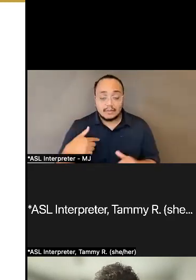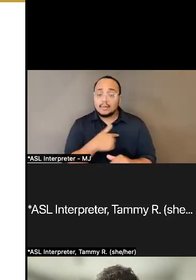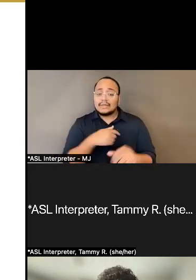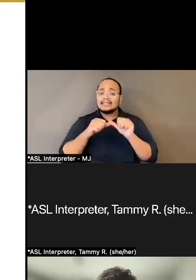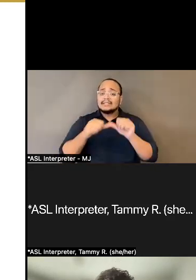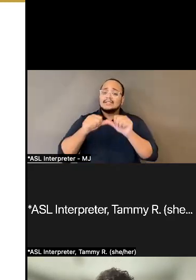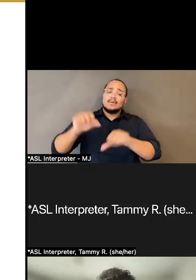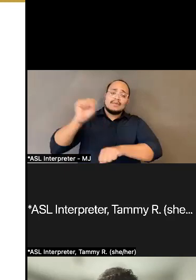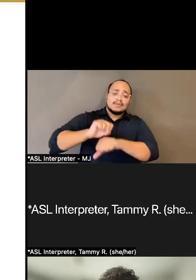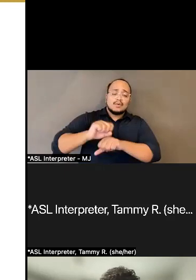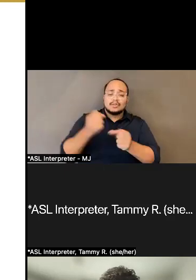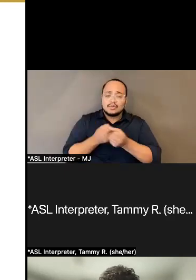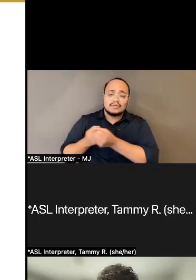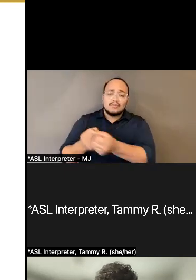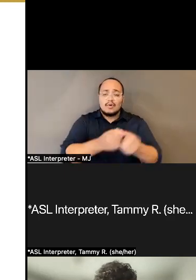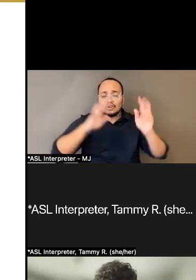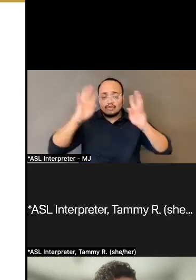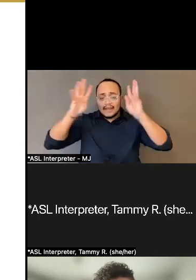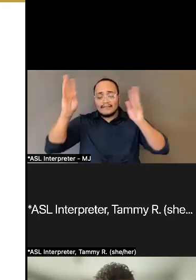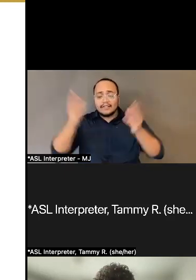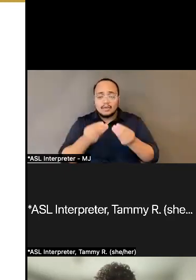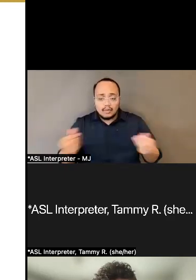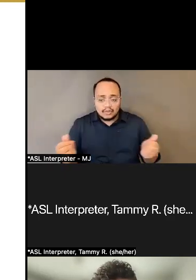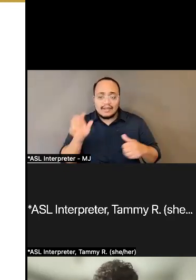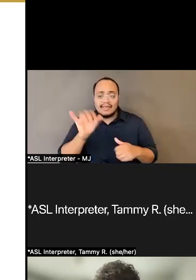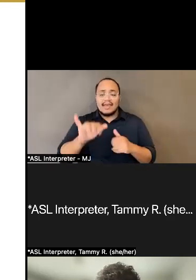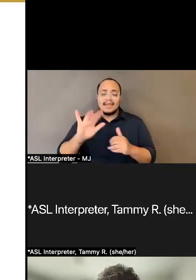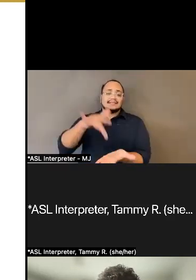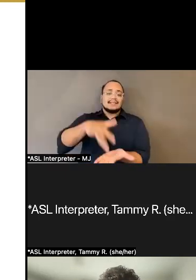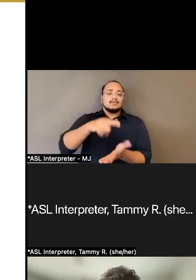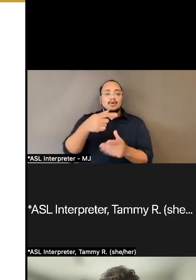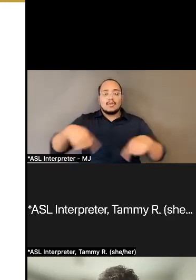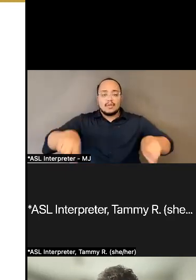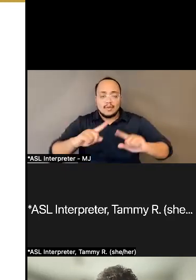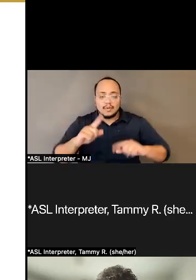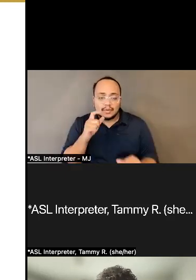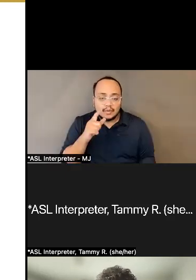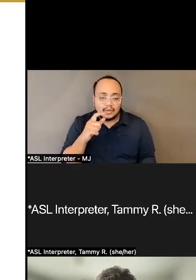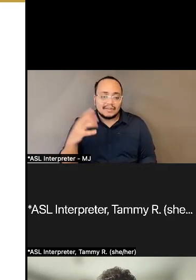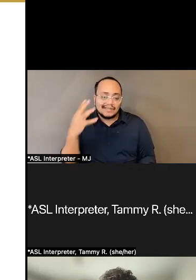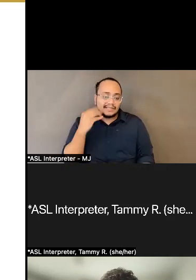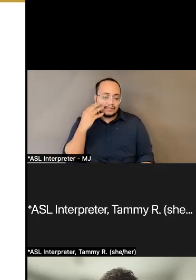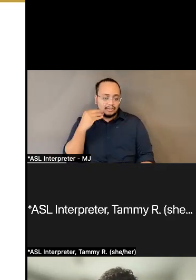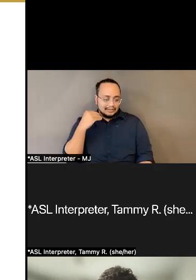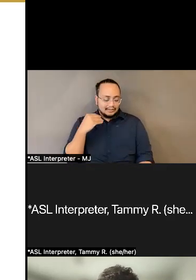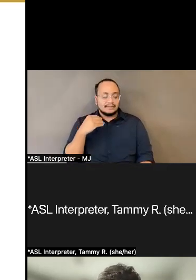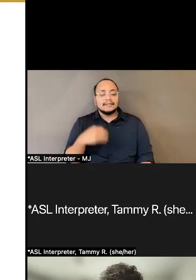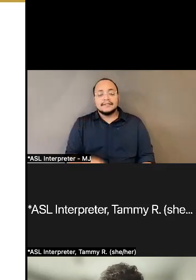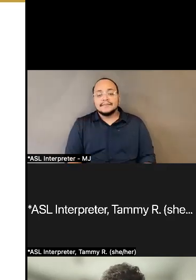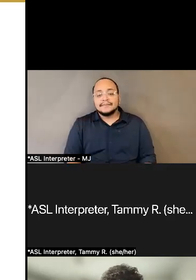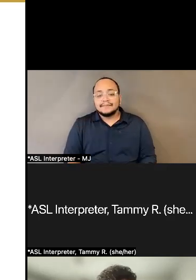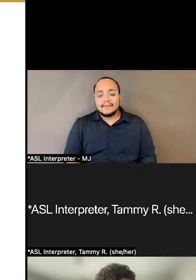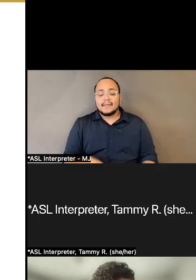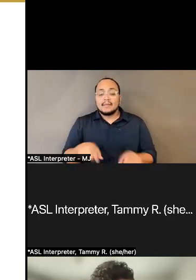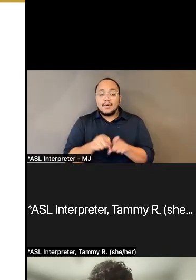work to support creative solutions that center those with lived experience. We heard